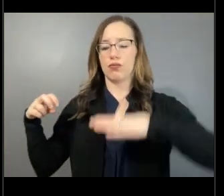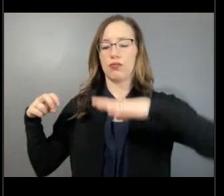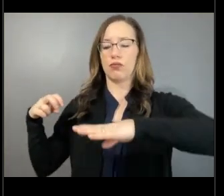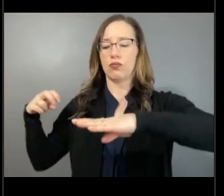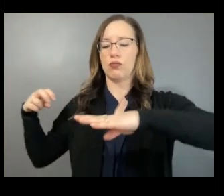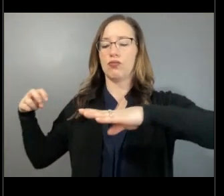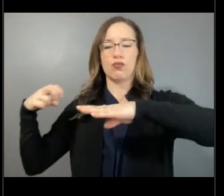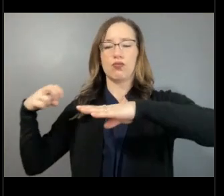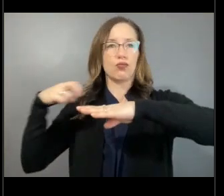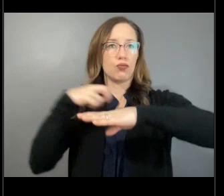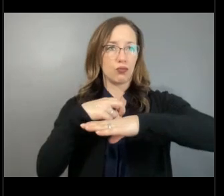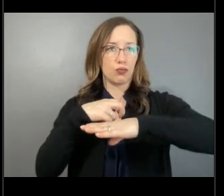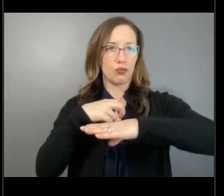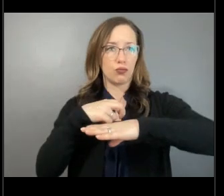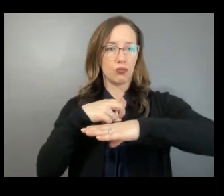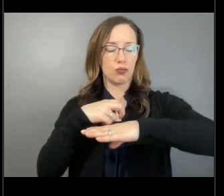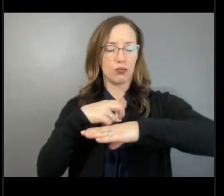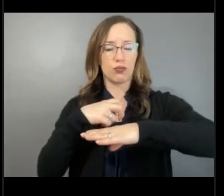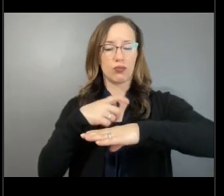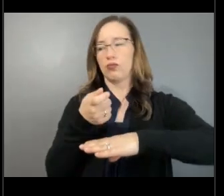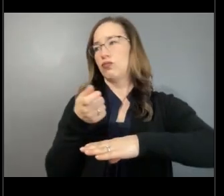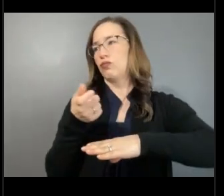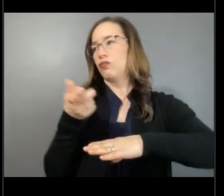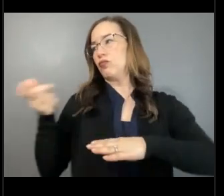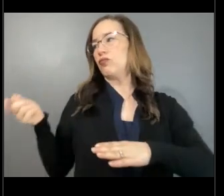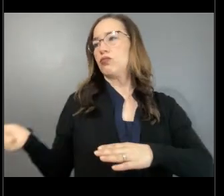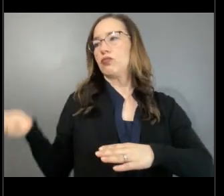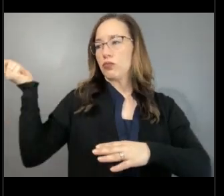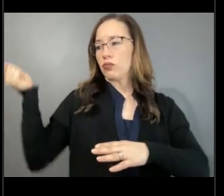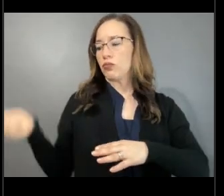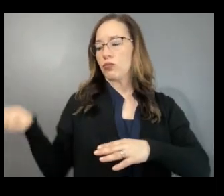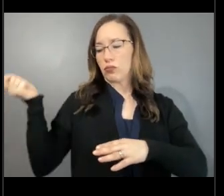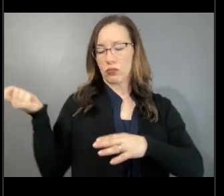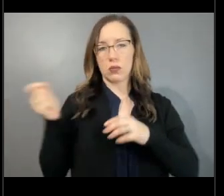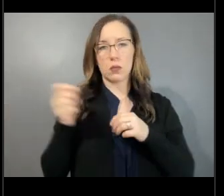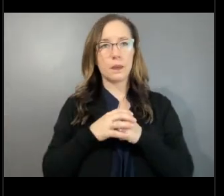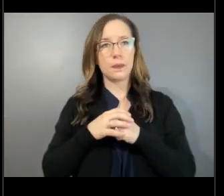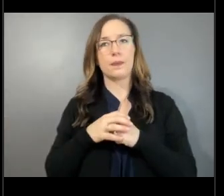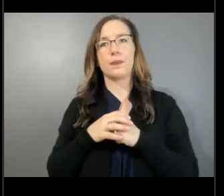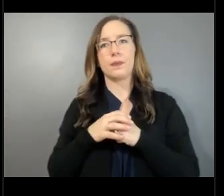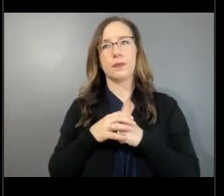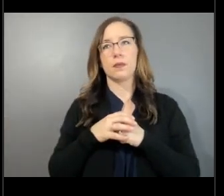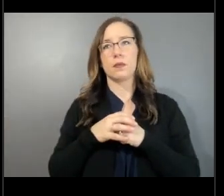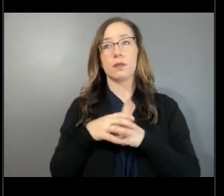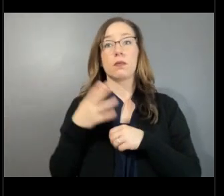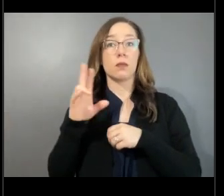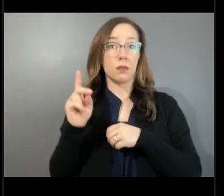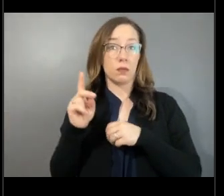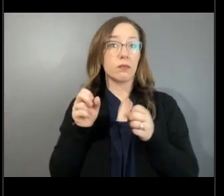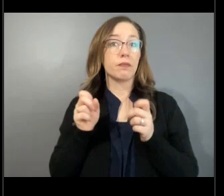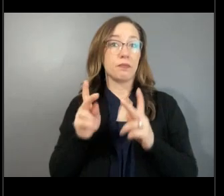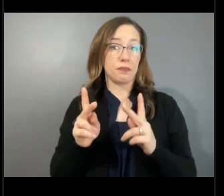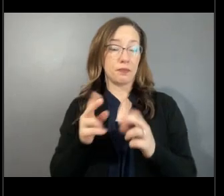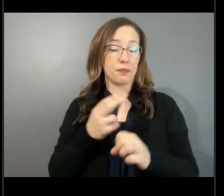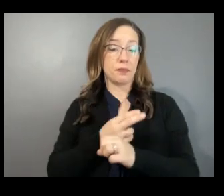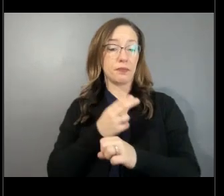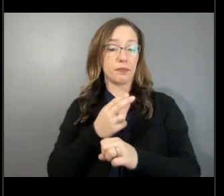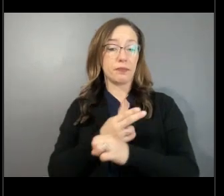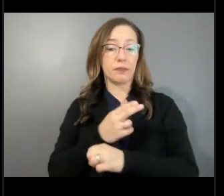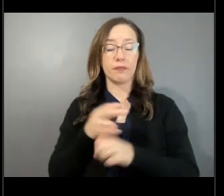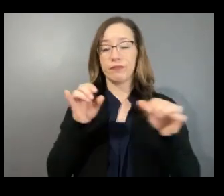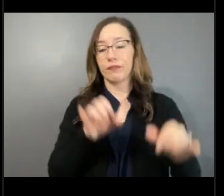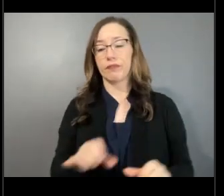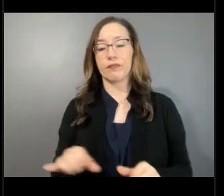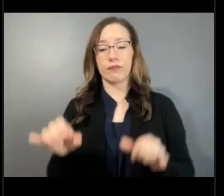cabinet and execute a side reach. HUD permits the use of a